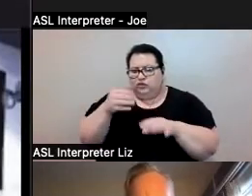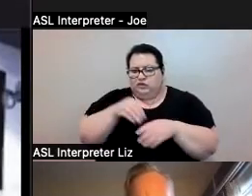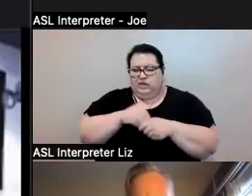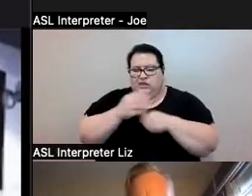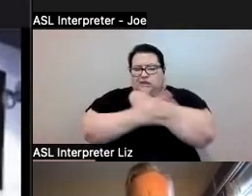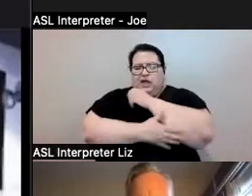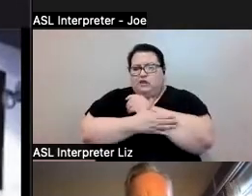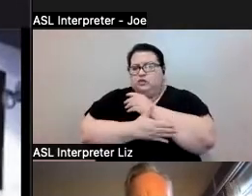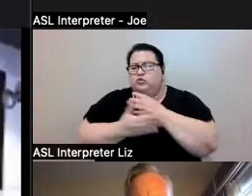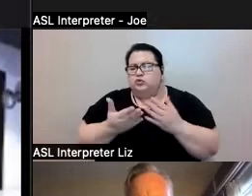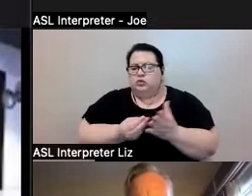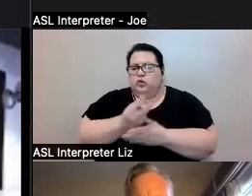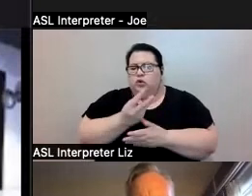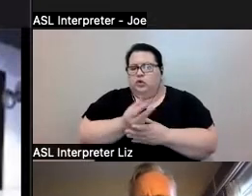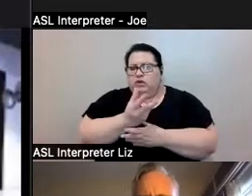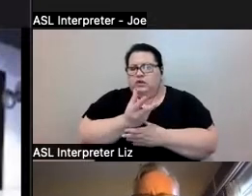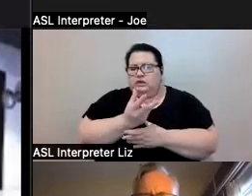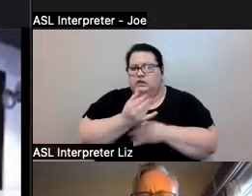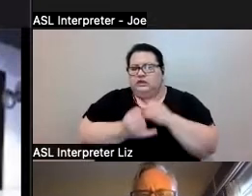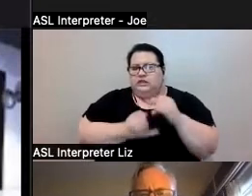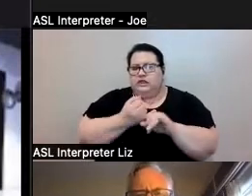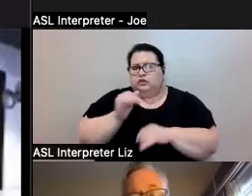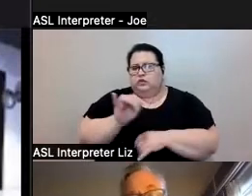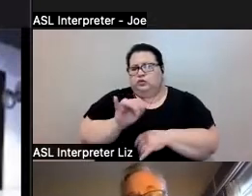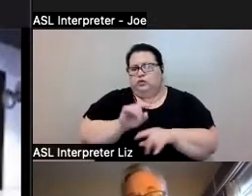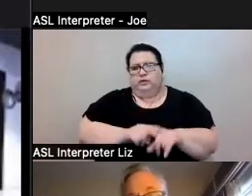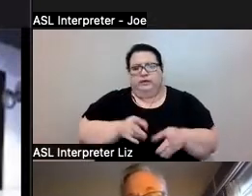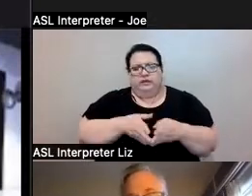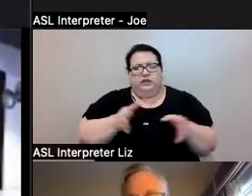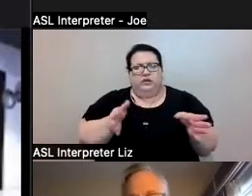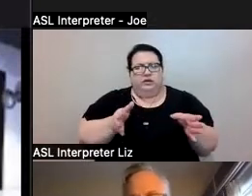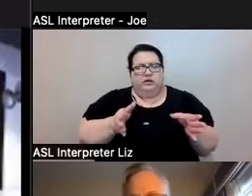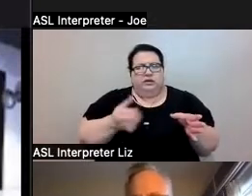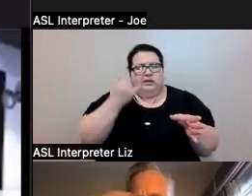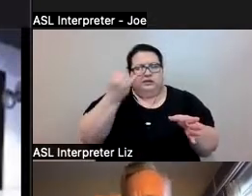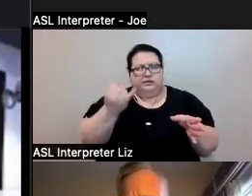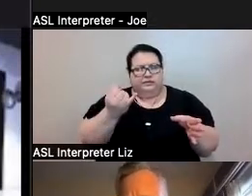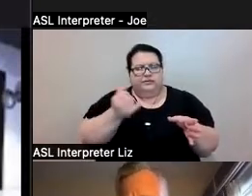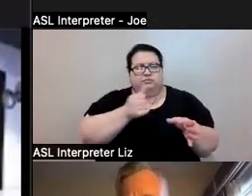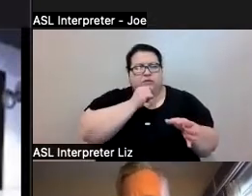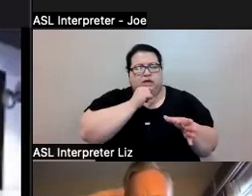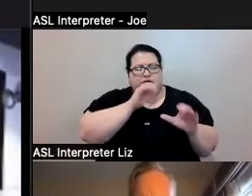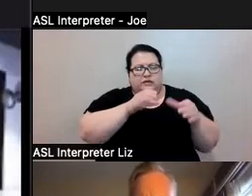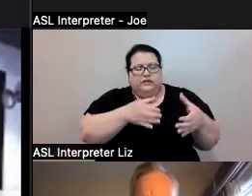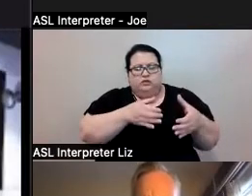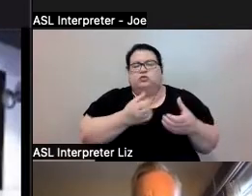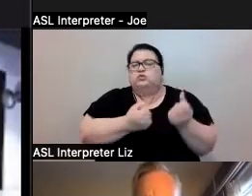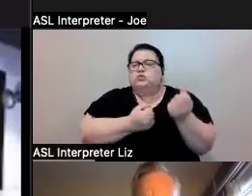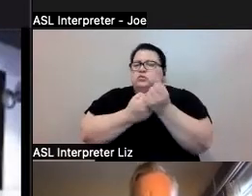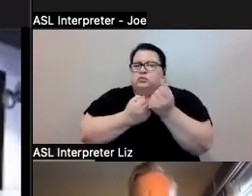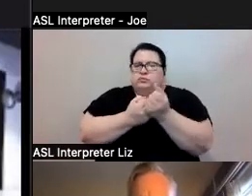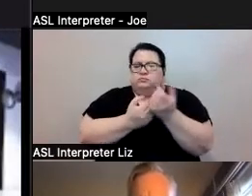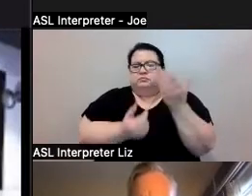is growing, and perhaps international too. But just generally, the idea of private sector support,